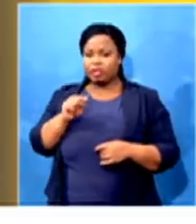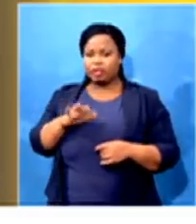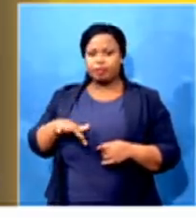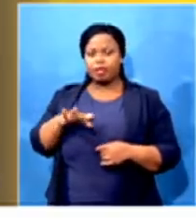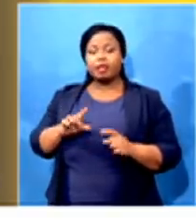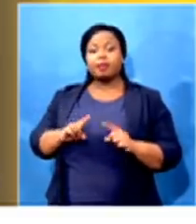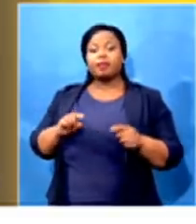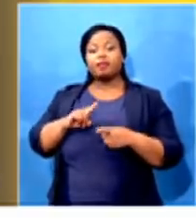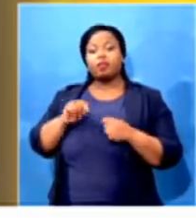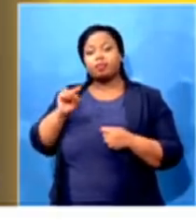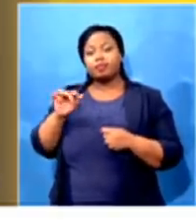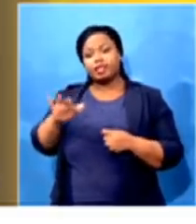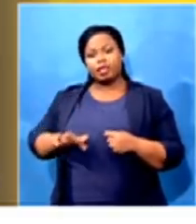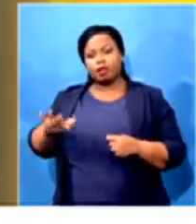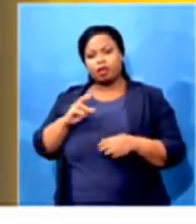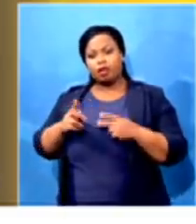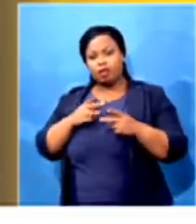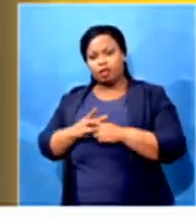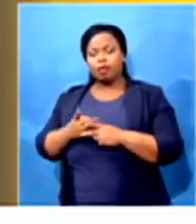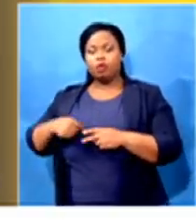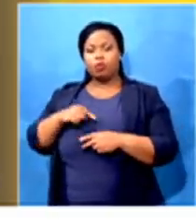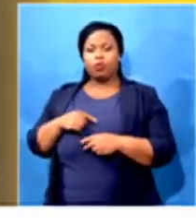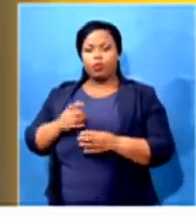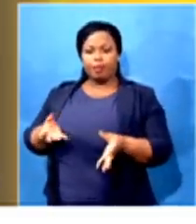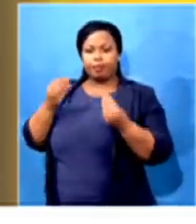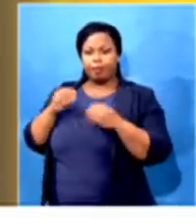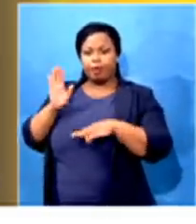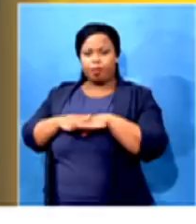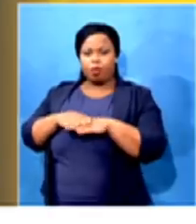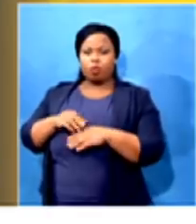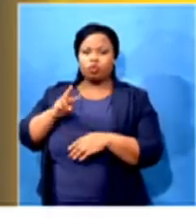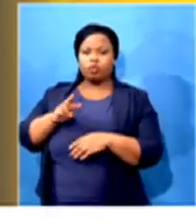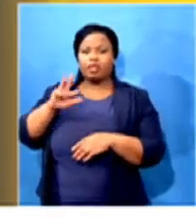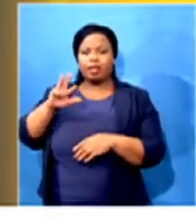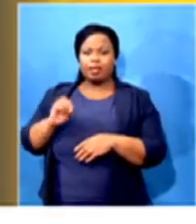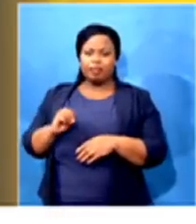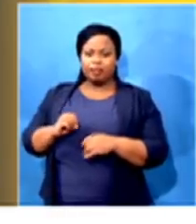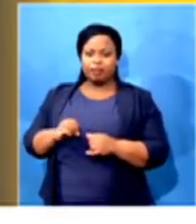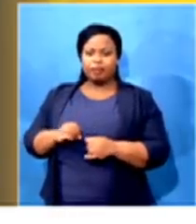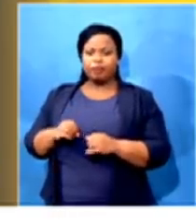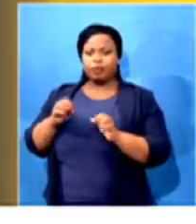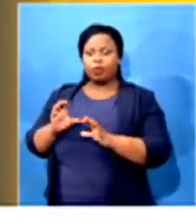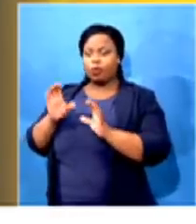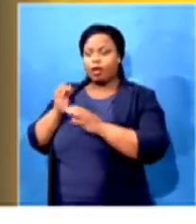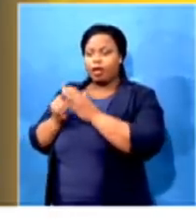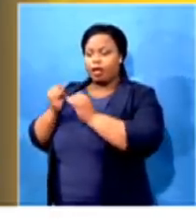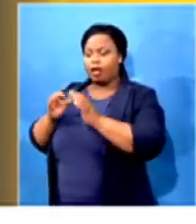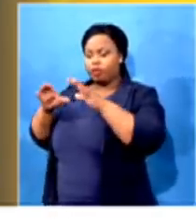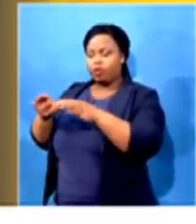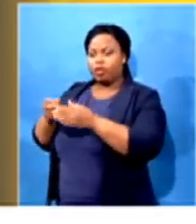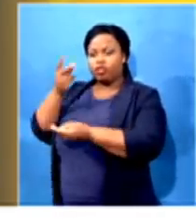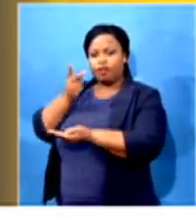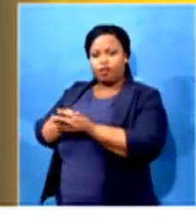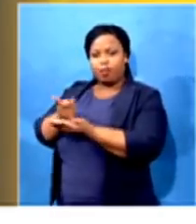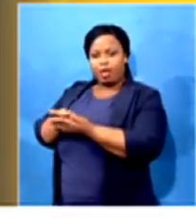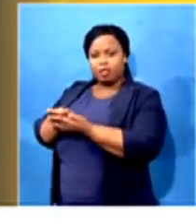of that facility, we are going to be getting 290 isolation beds, and that's extremely